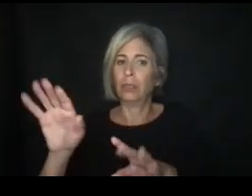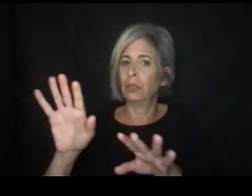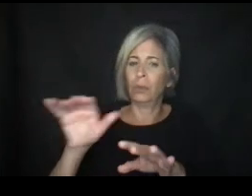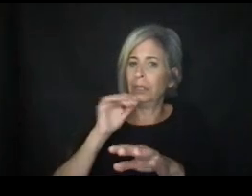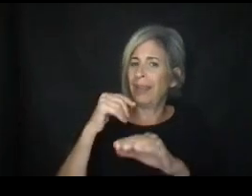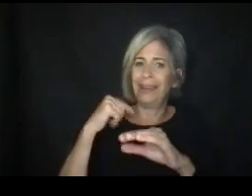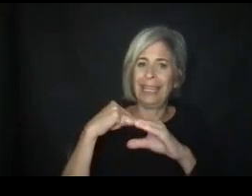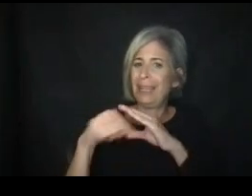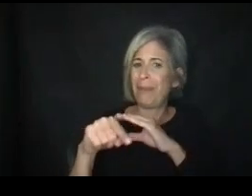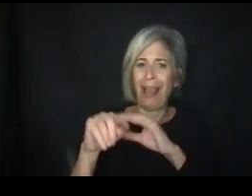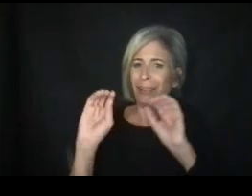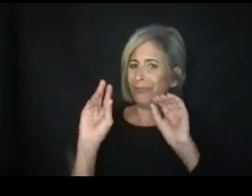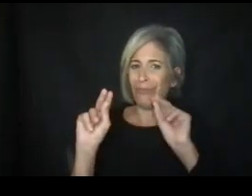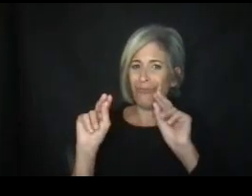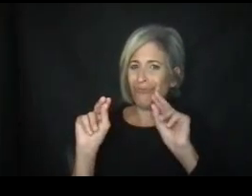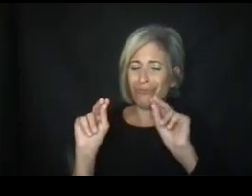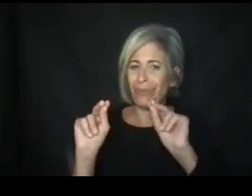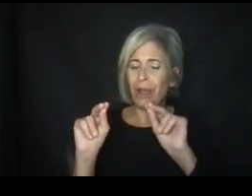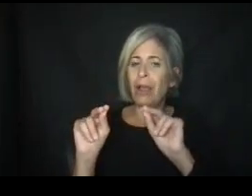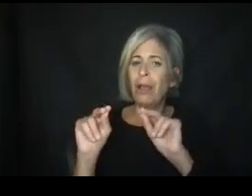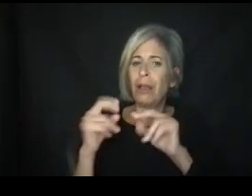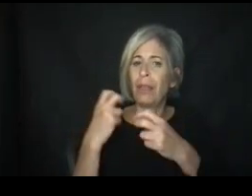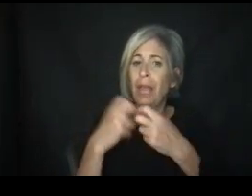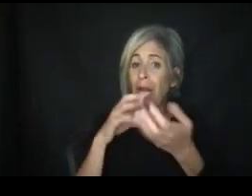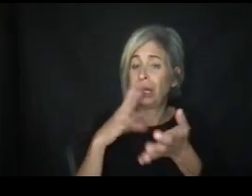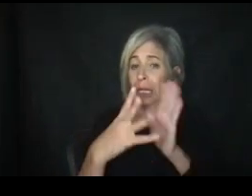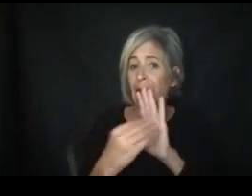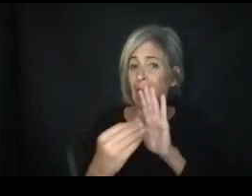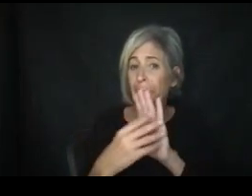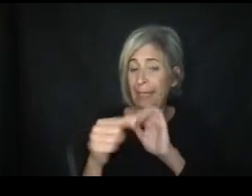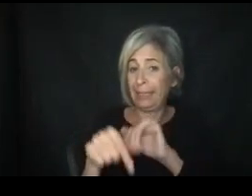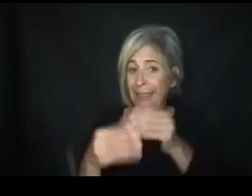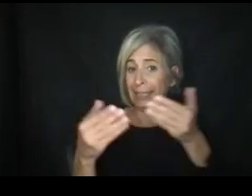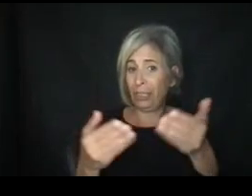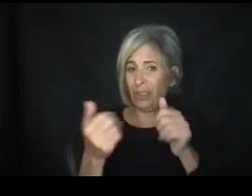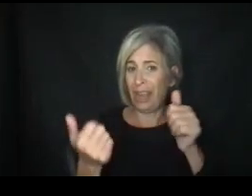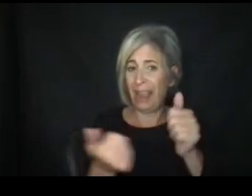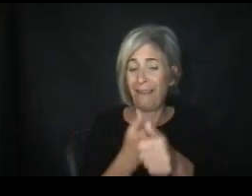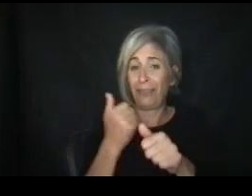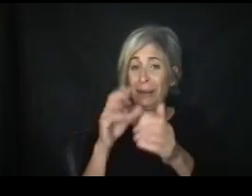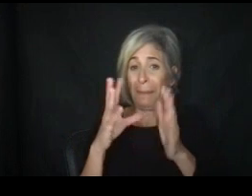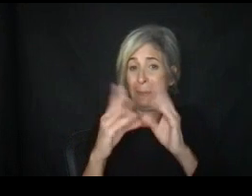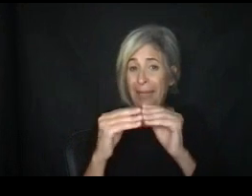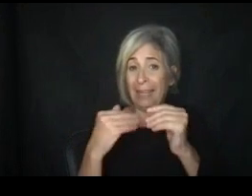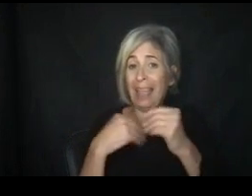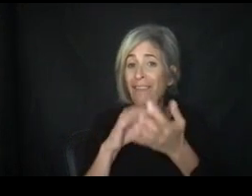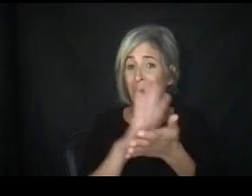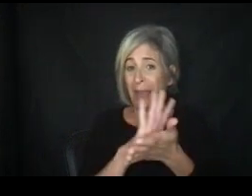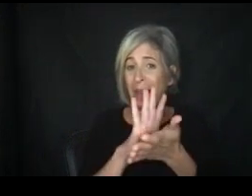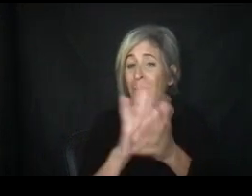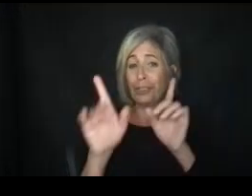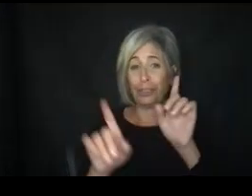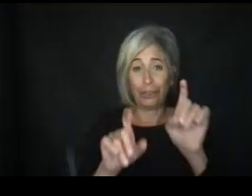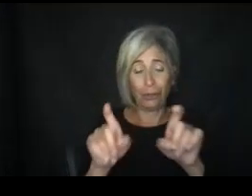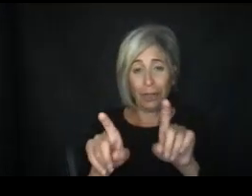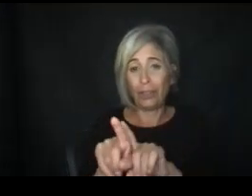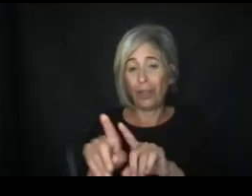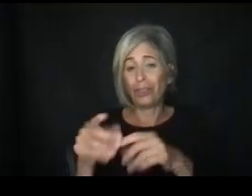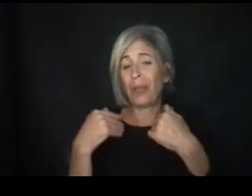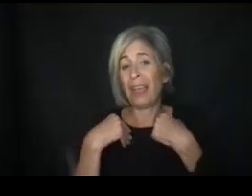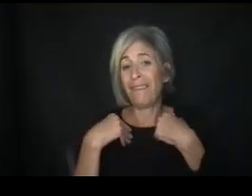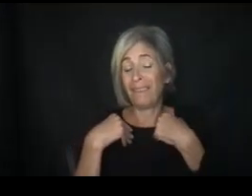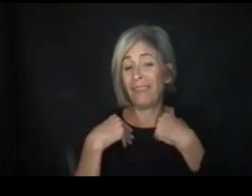them out. There are hard copies here. We've had hard copies at every meeting. We also have, again,